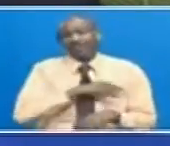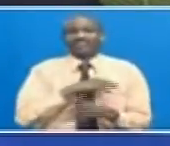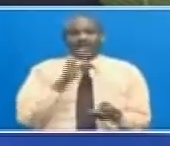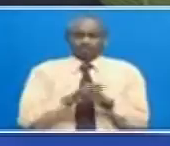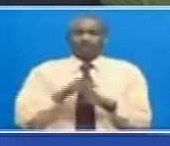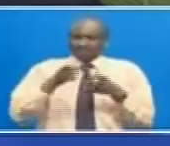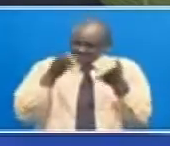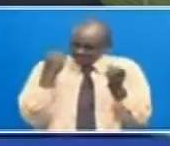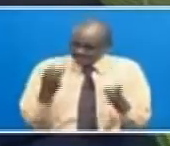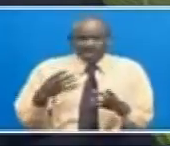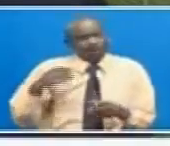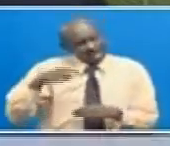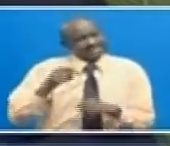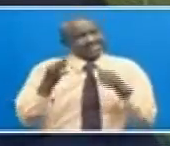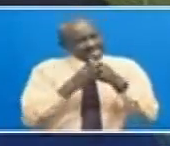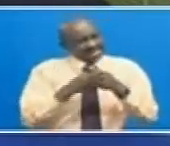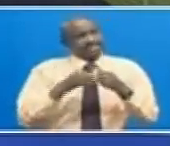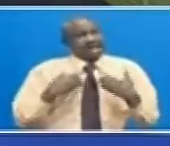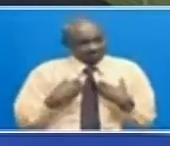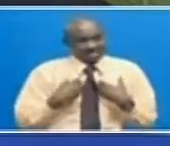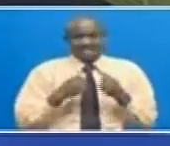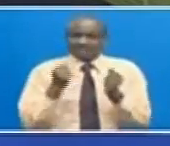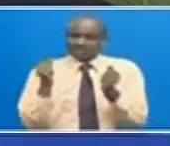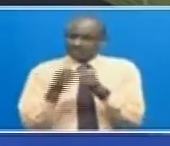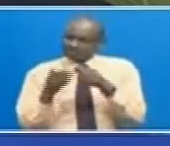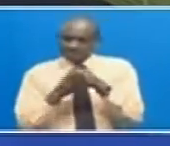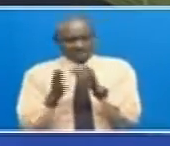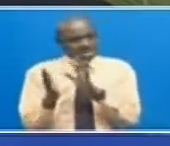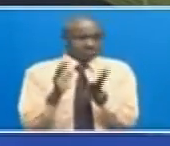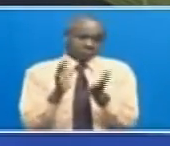have done well in August. September doesn't look great.